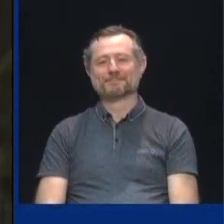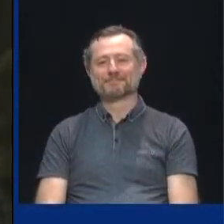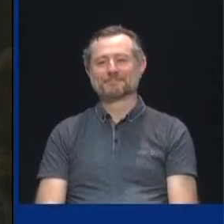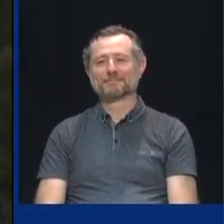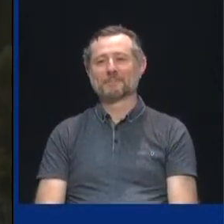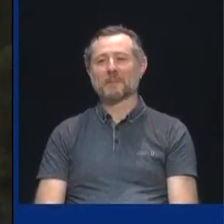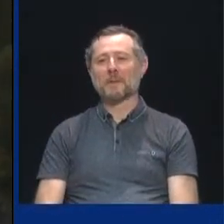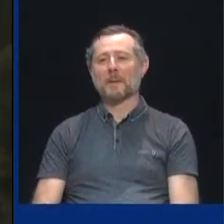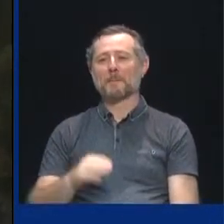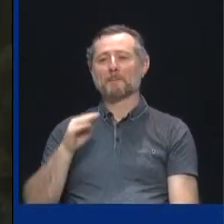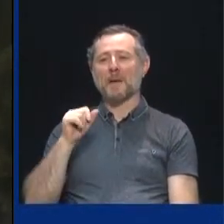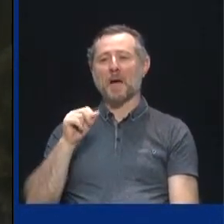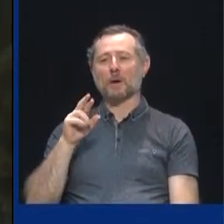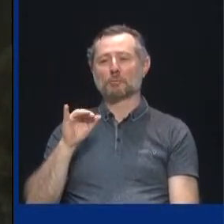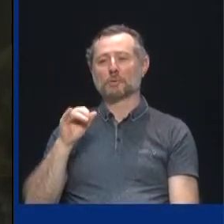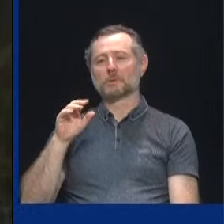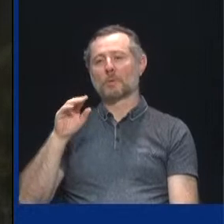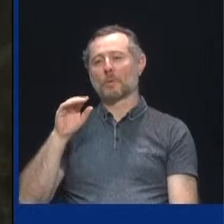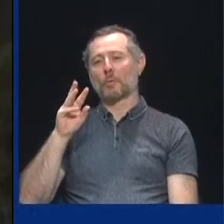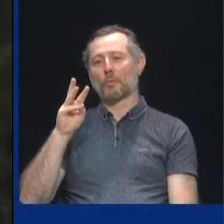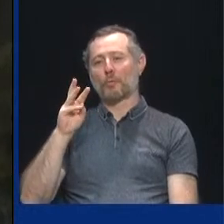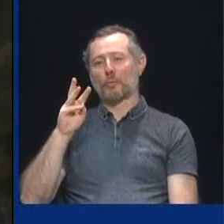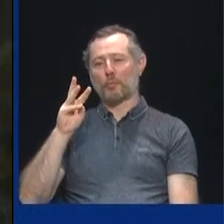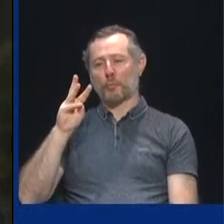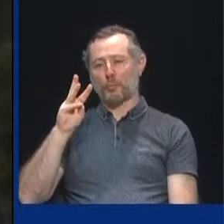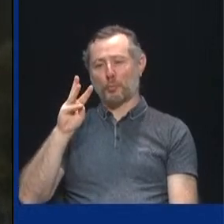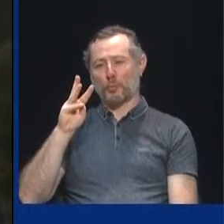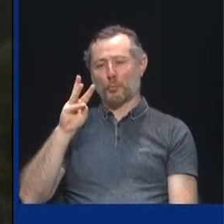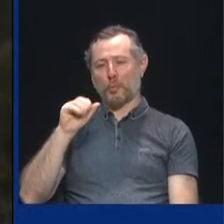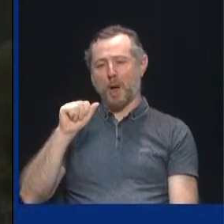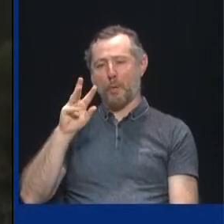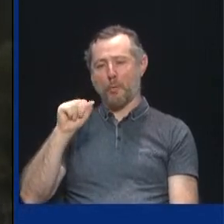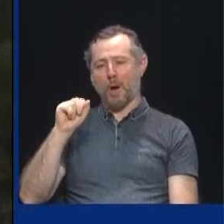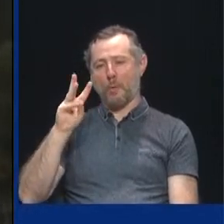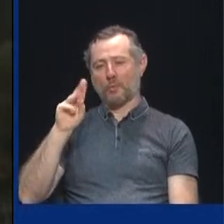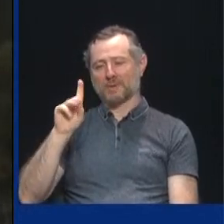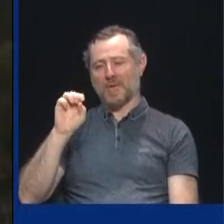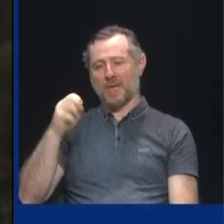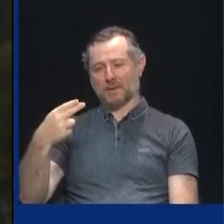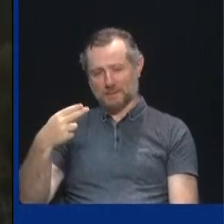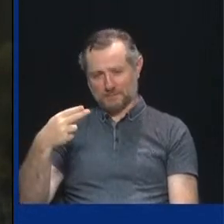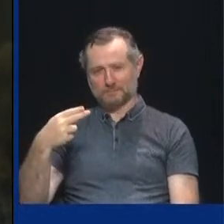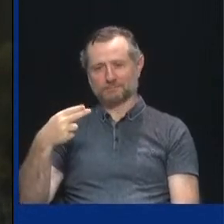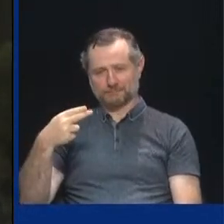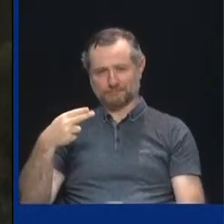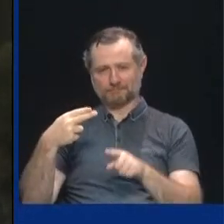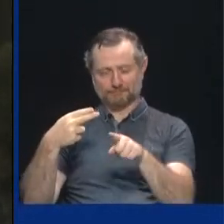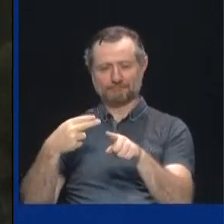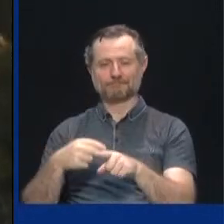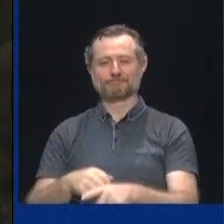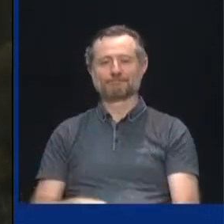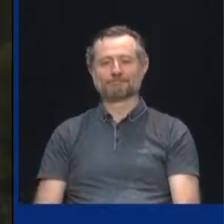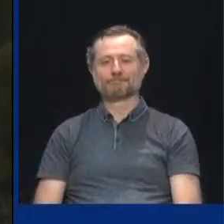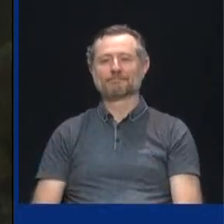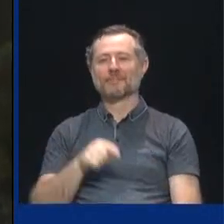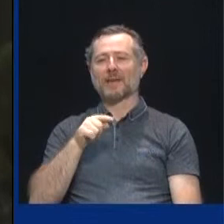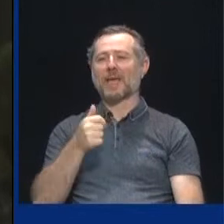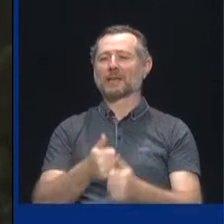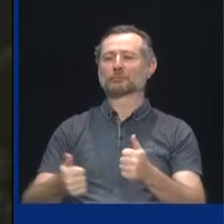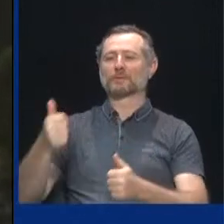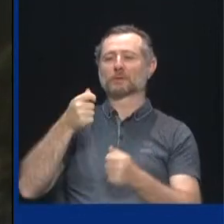Murad Awadeh is to her left. He's the executive director of the New York Immigration Coalition. We thank him very much for being here. Thank